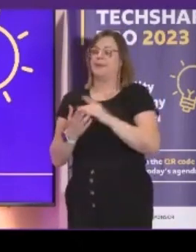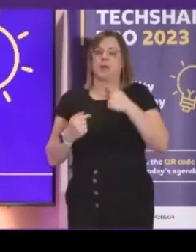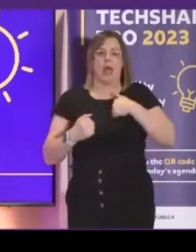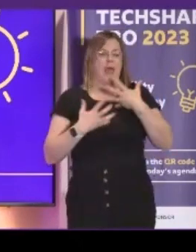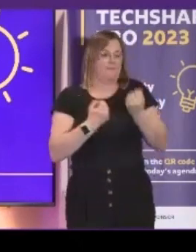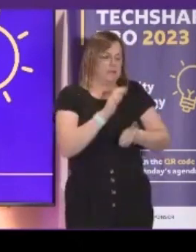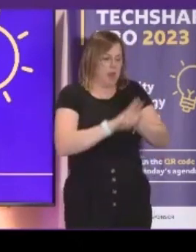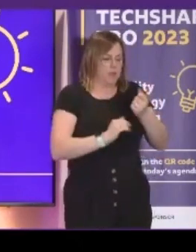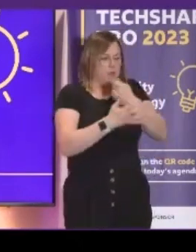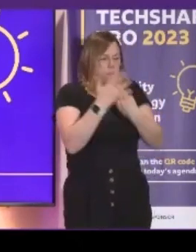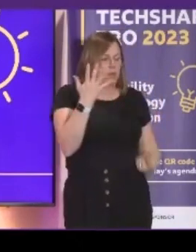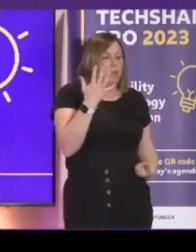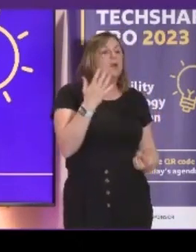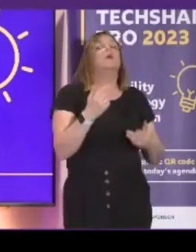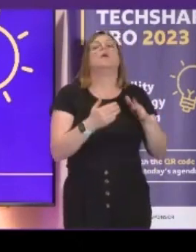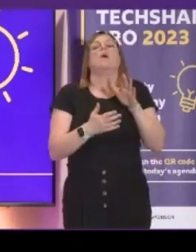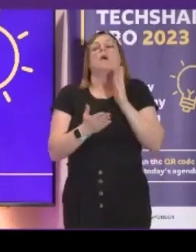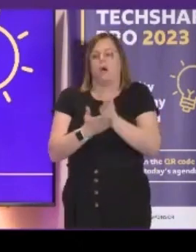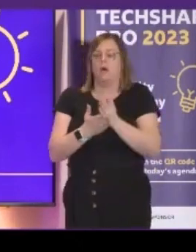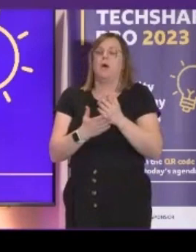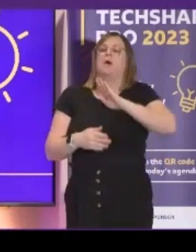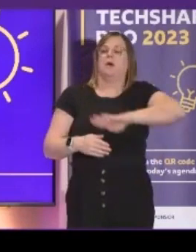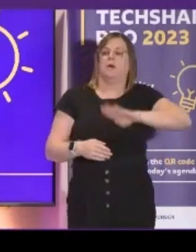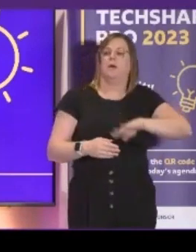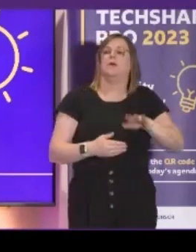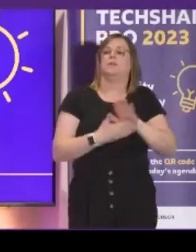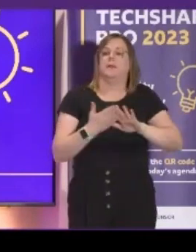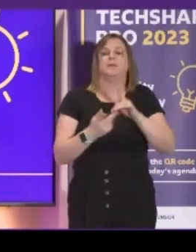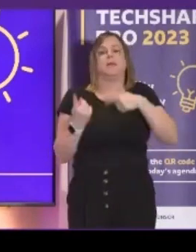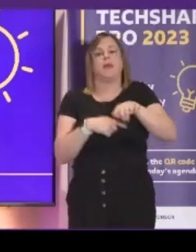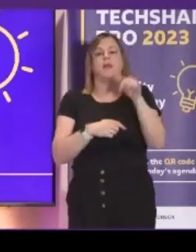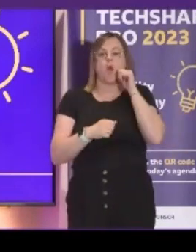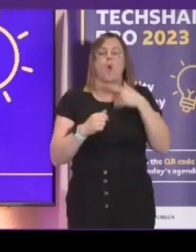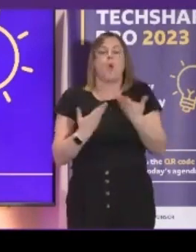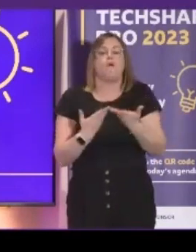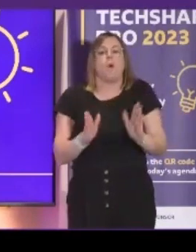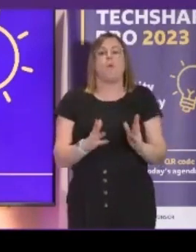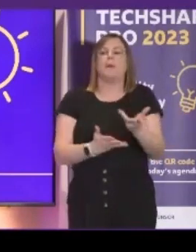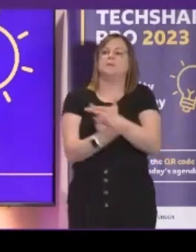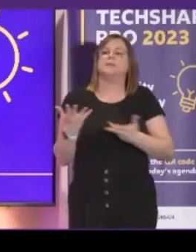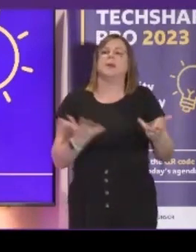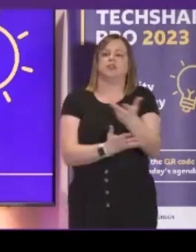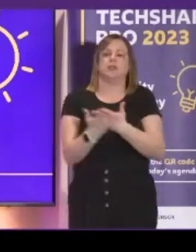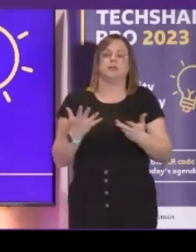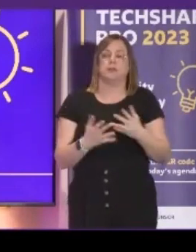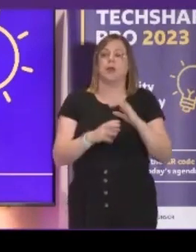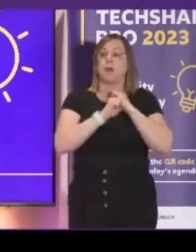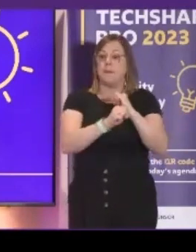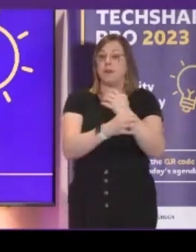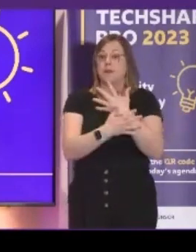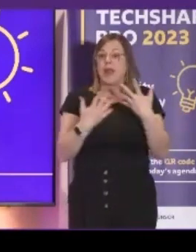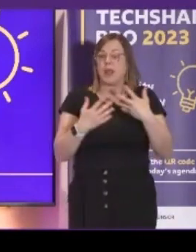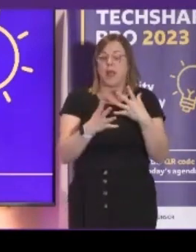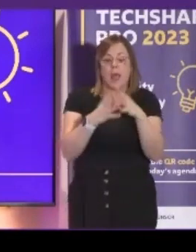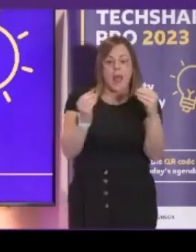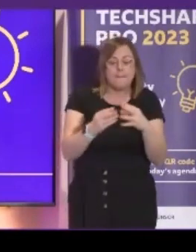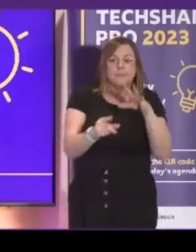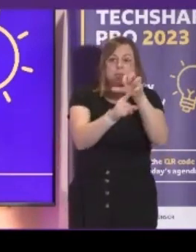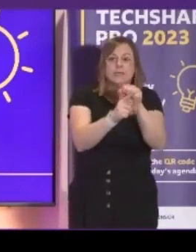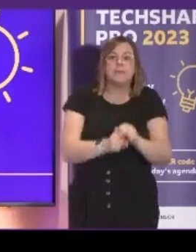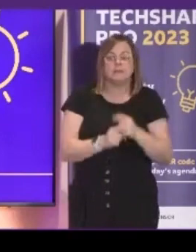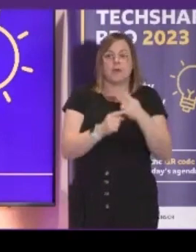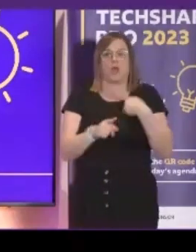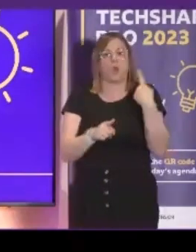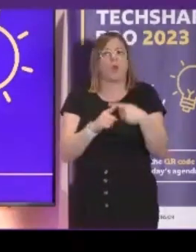it's open, transparent discussions and the commitment to quickly address any gaps in those end